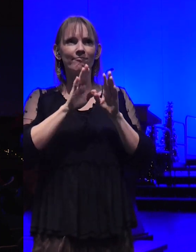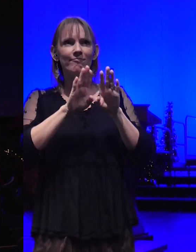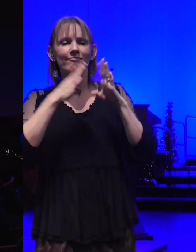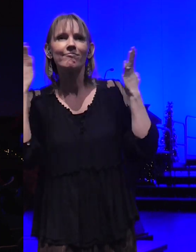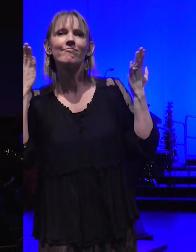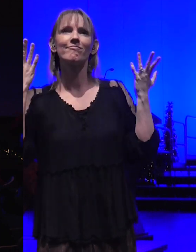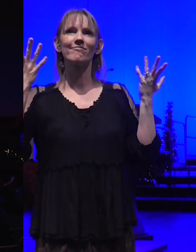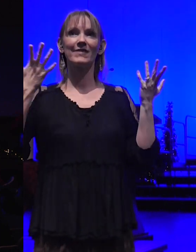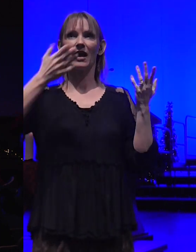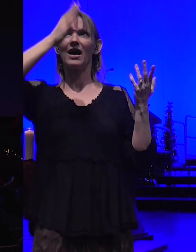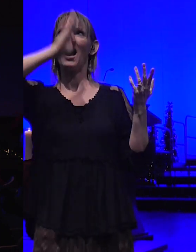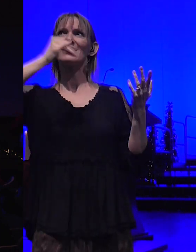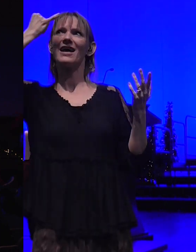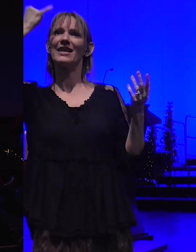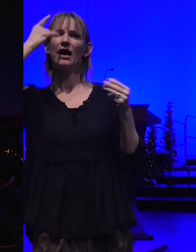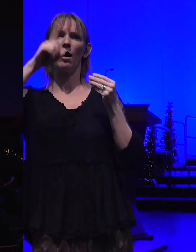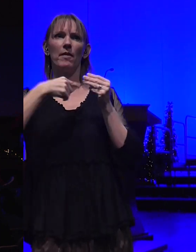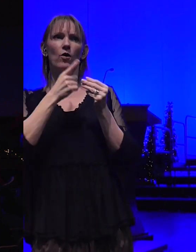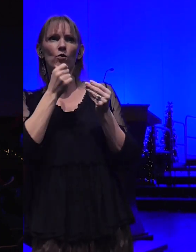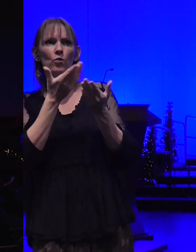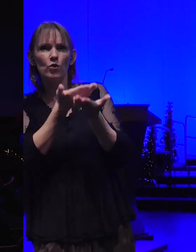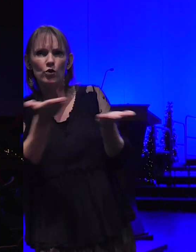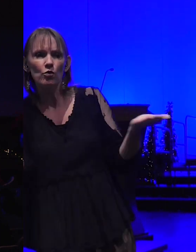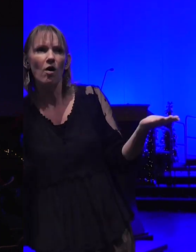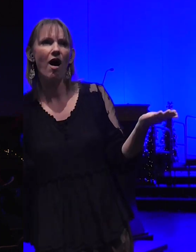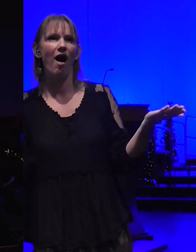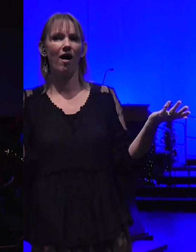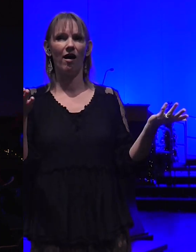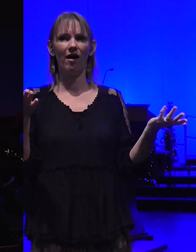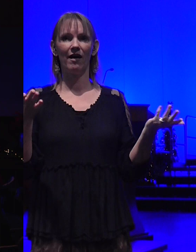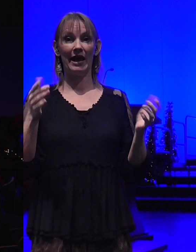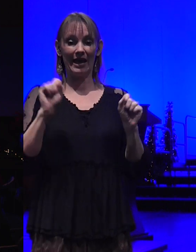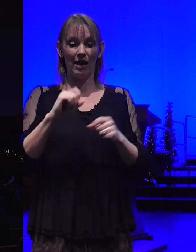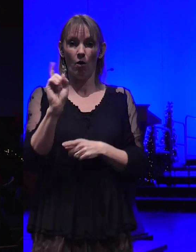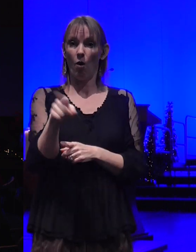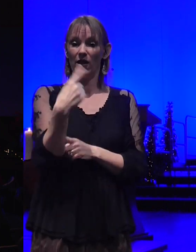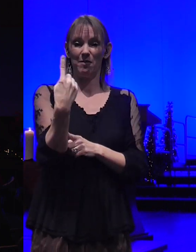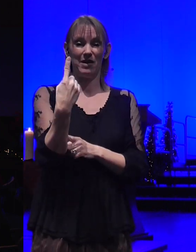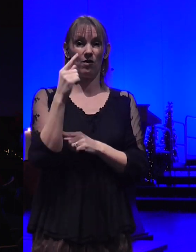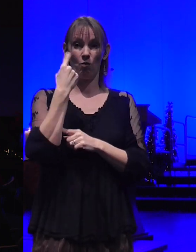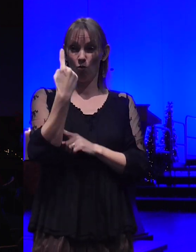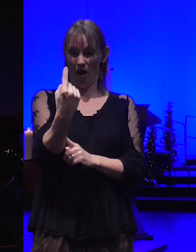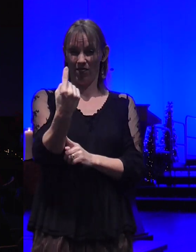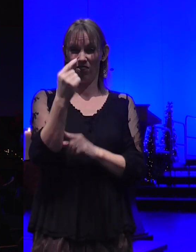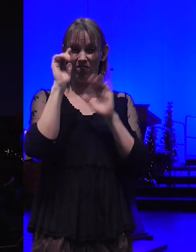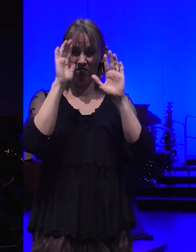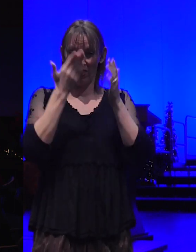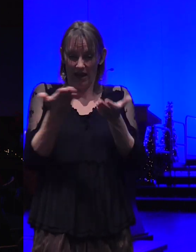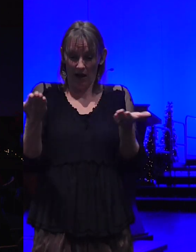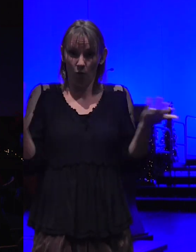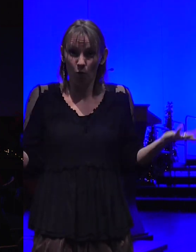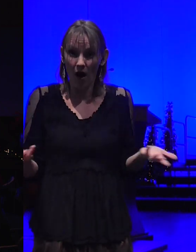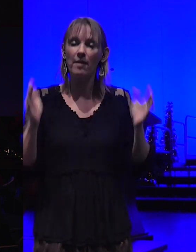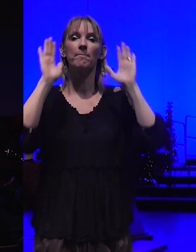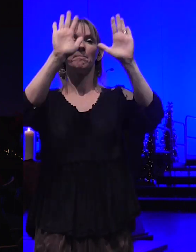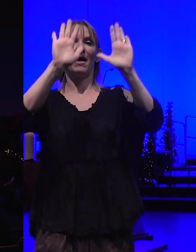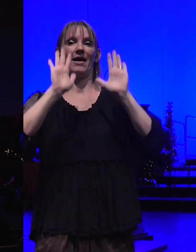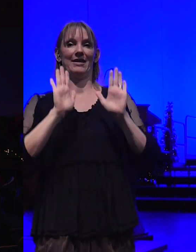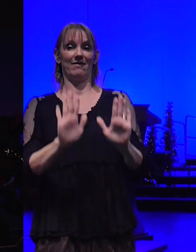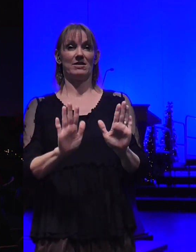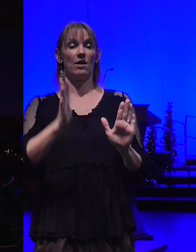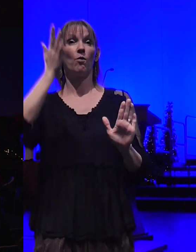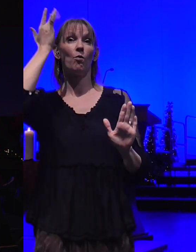God's idea of you and exploring just how that must be. It can only be one thing, and that is magnificent. For it is